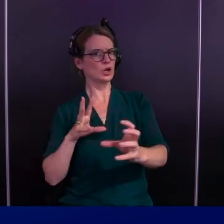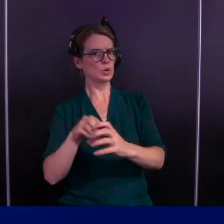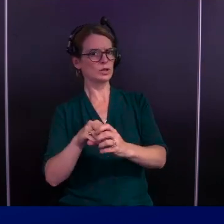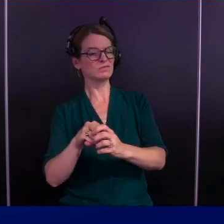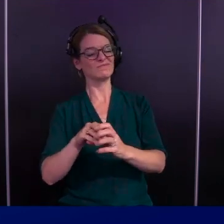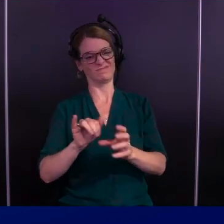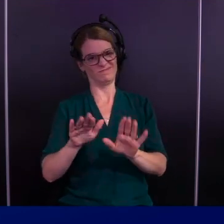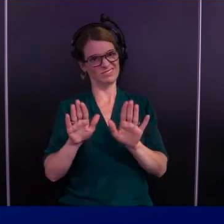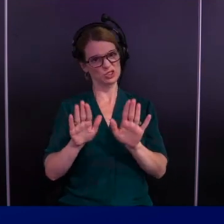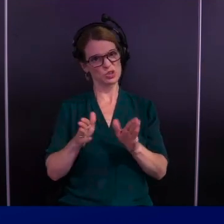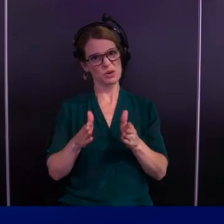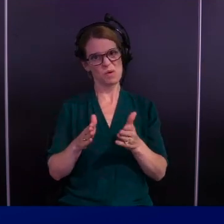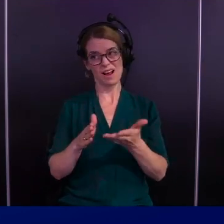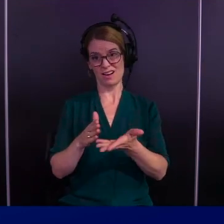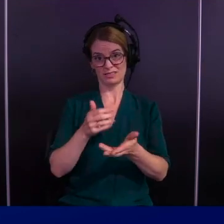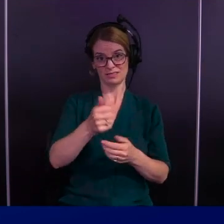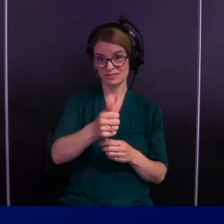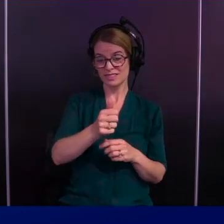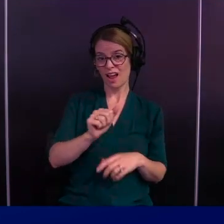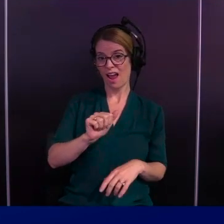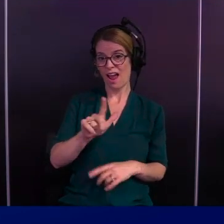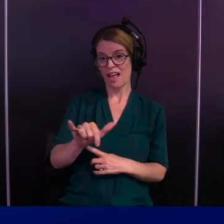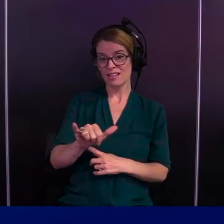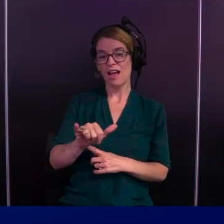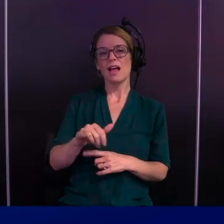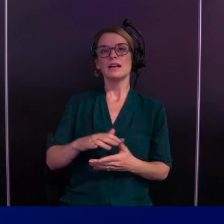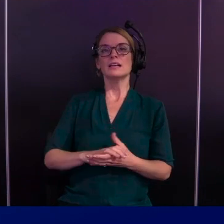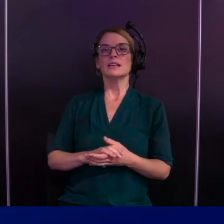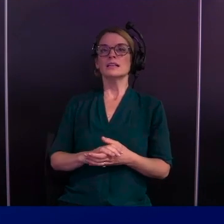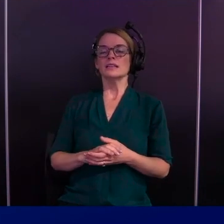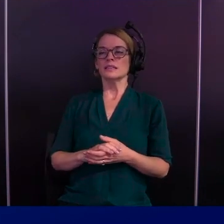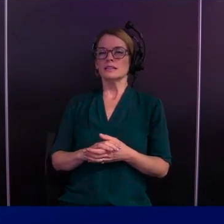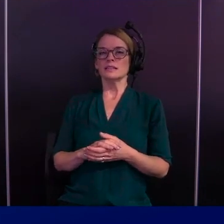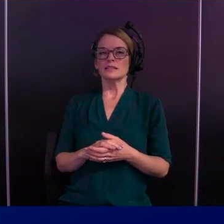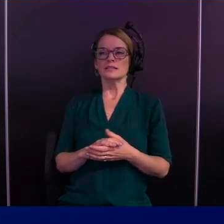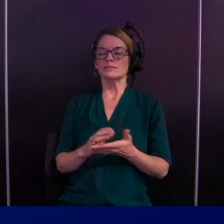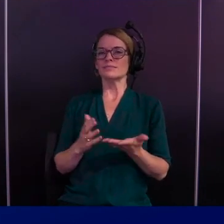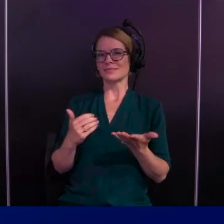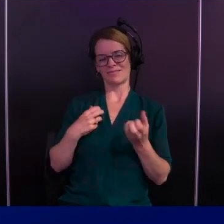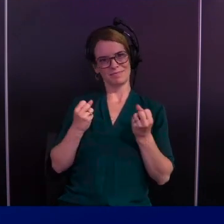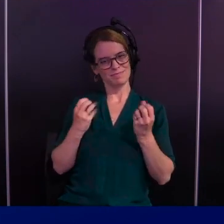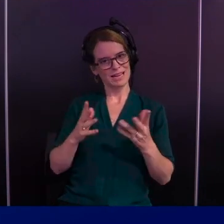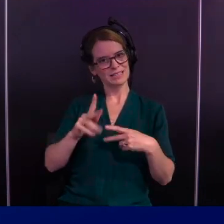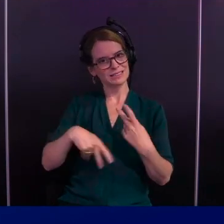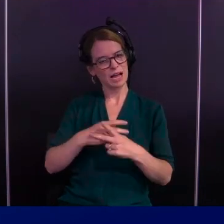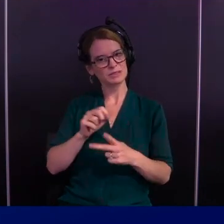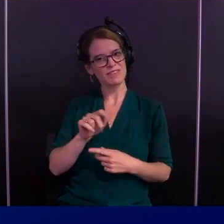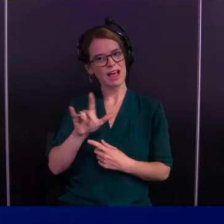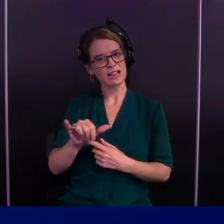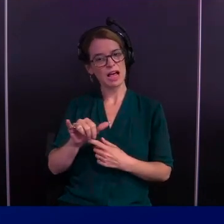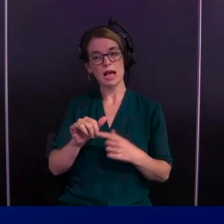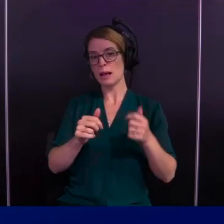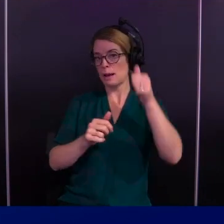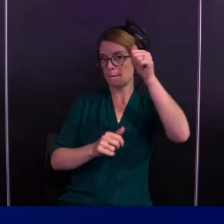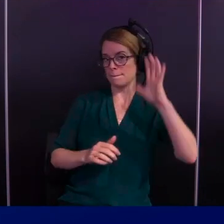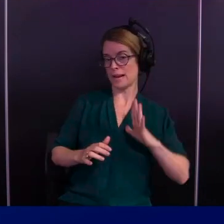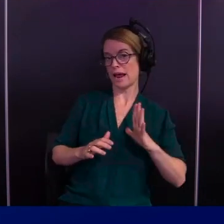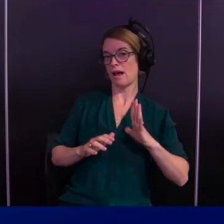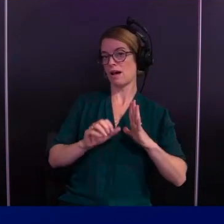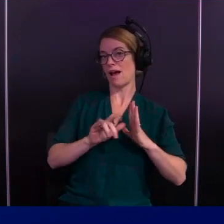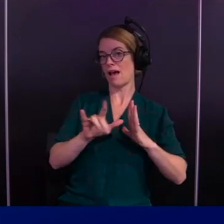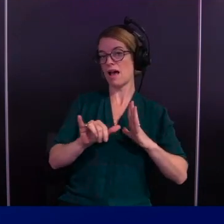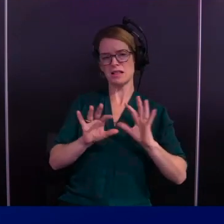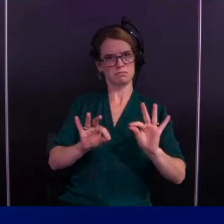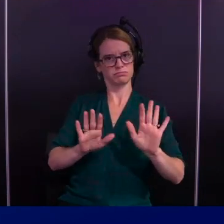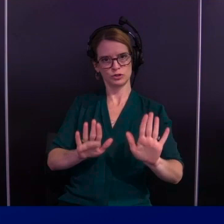really great way for allies. Also, speaking about different types of allies, there's a male allyship, which is always great. I have one